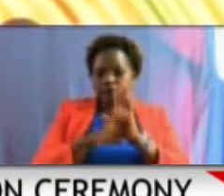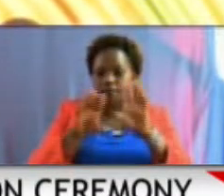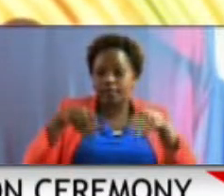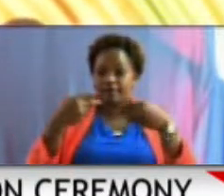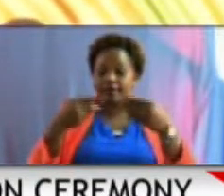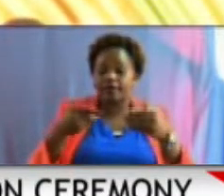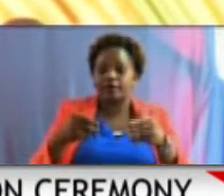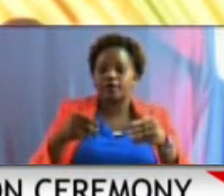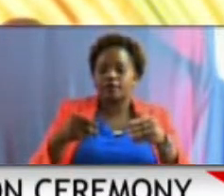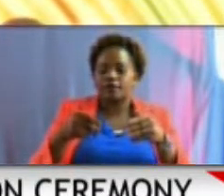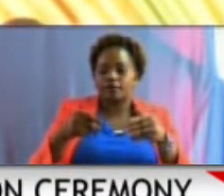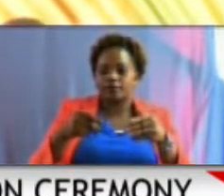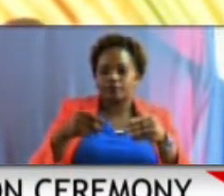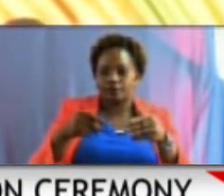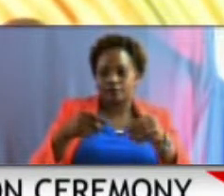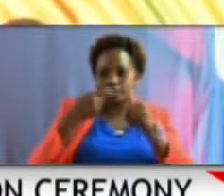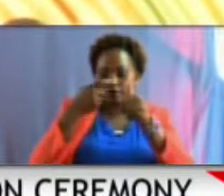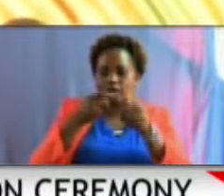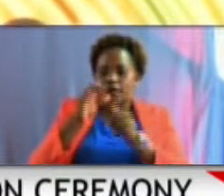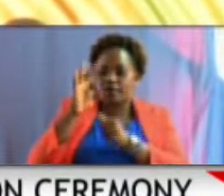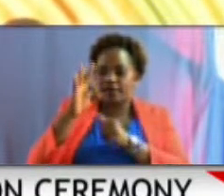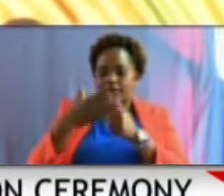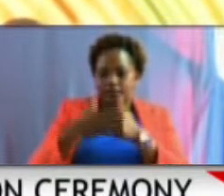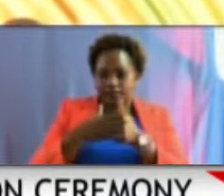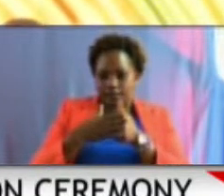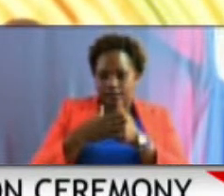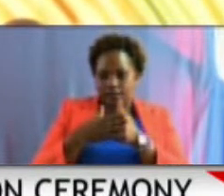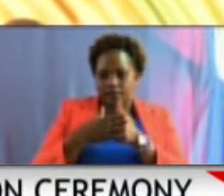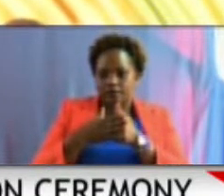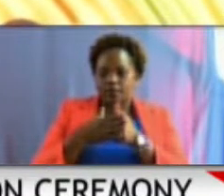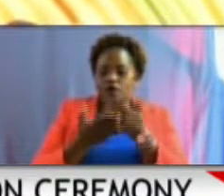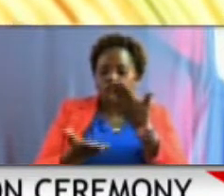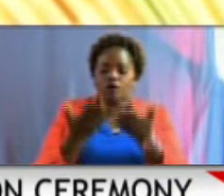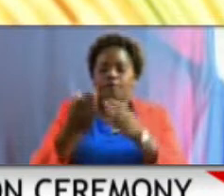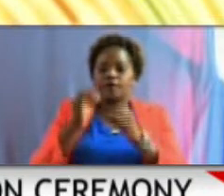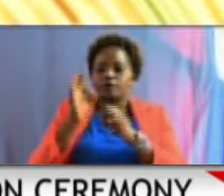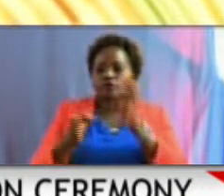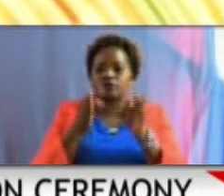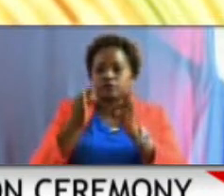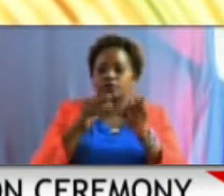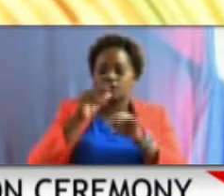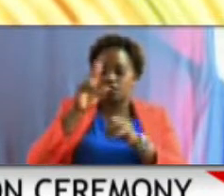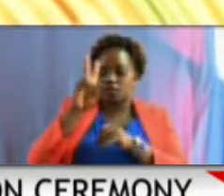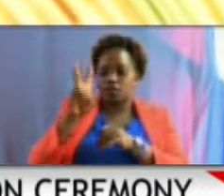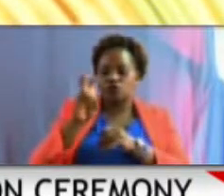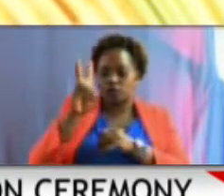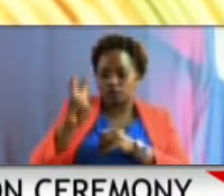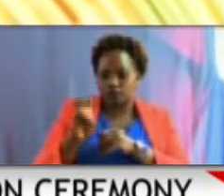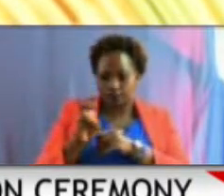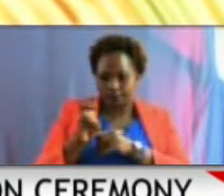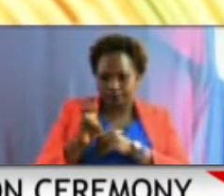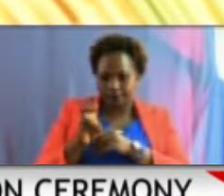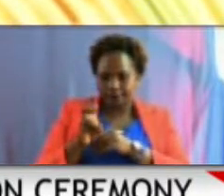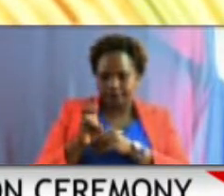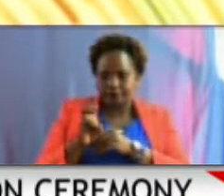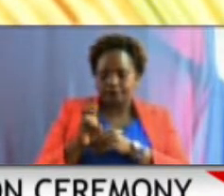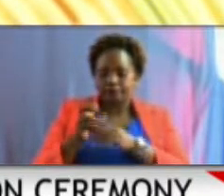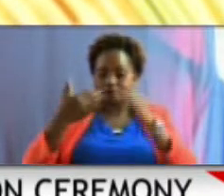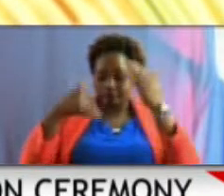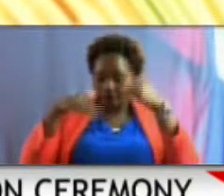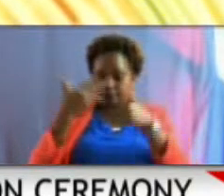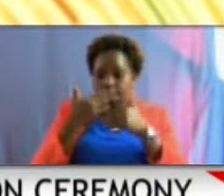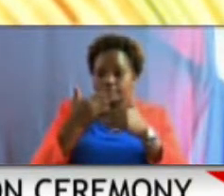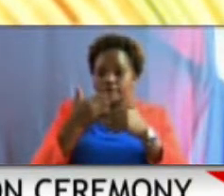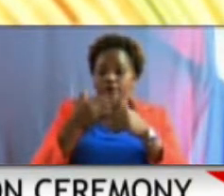offered currently are 39 compared to 33 in 2020. The University